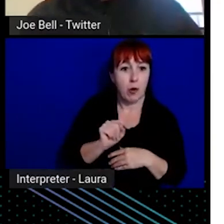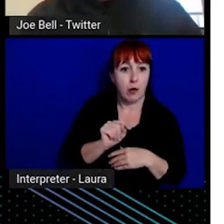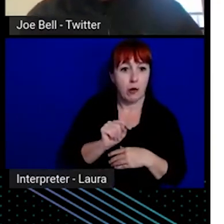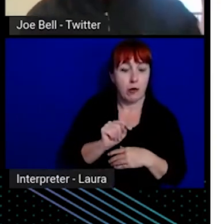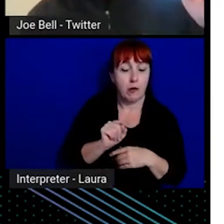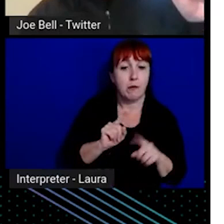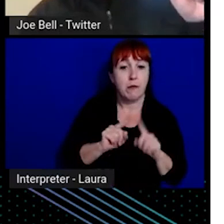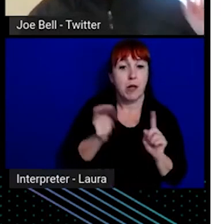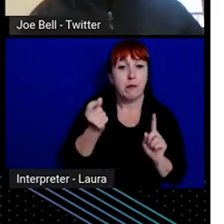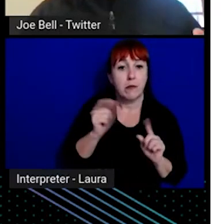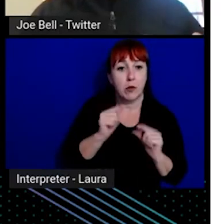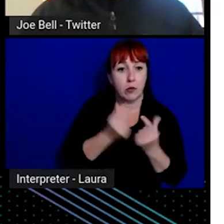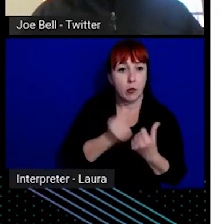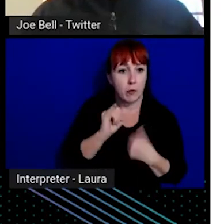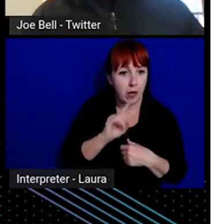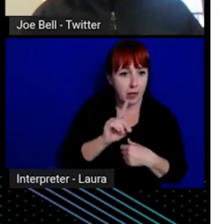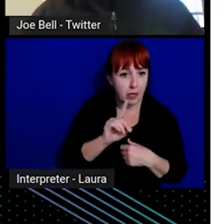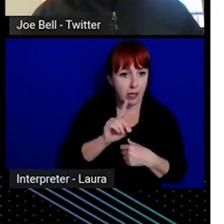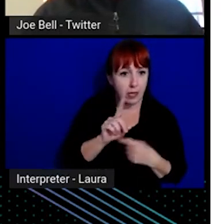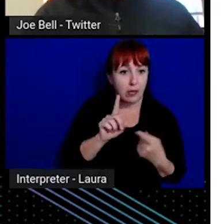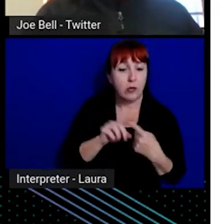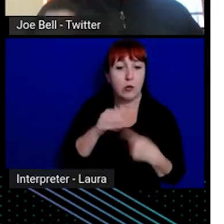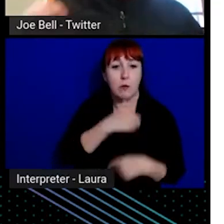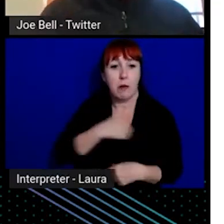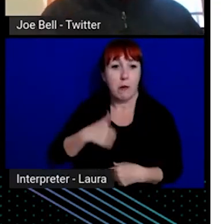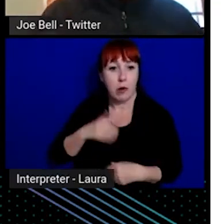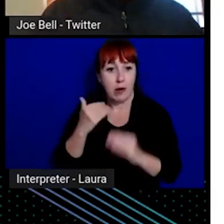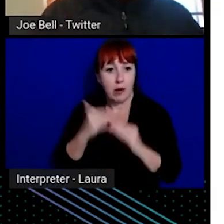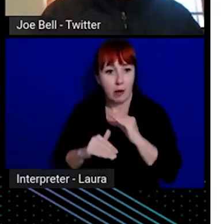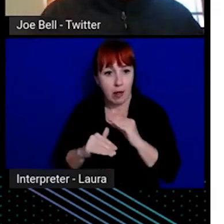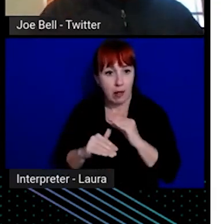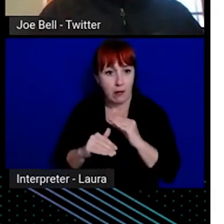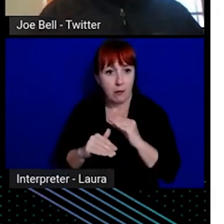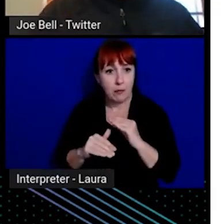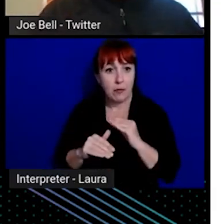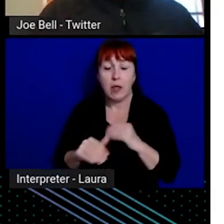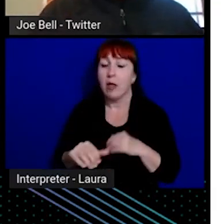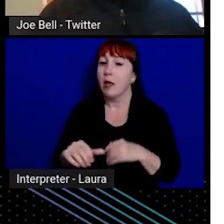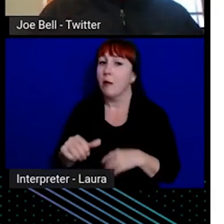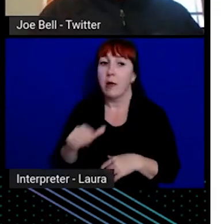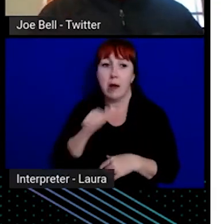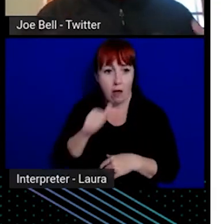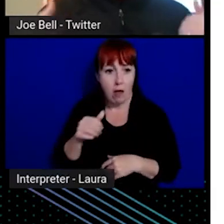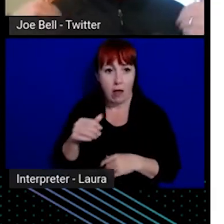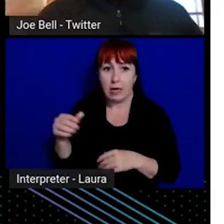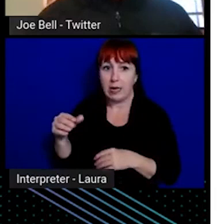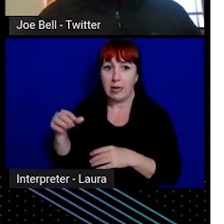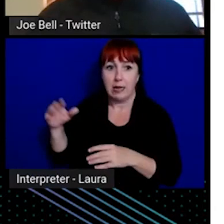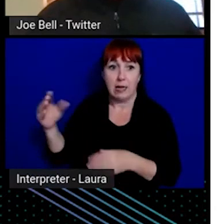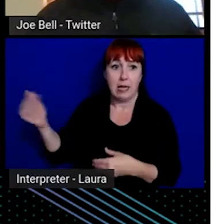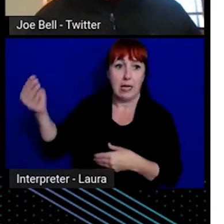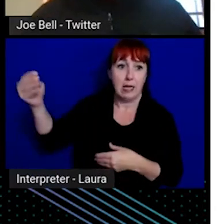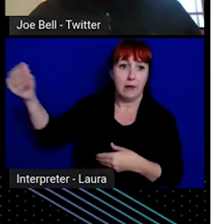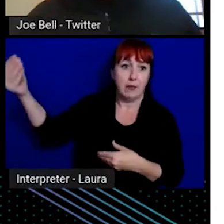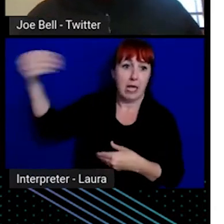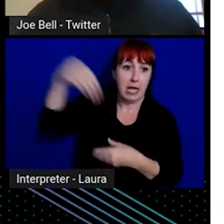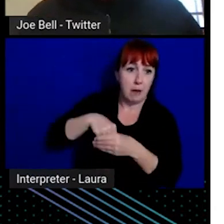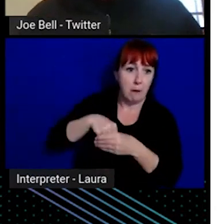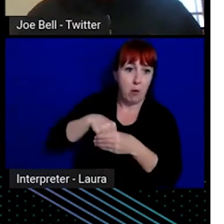group ID to member email, but rather than import address, it is the member